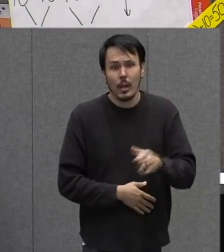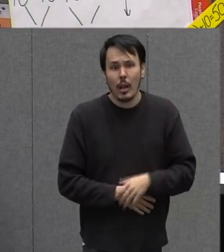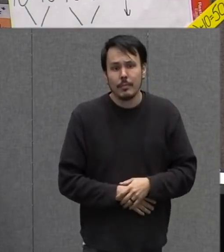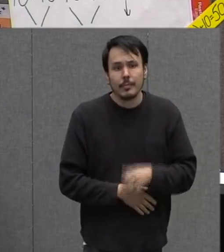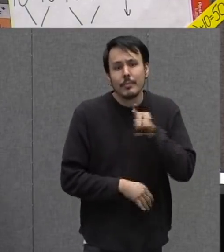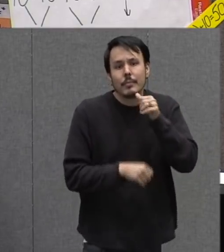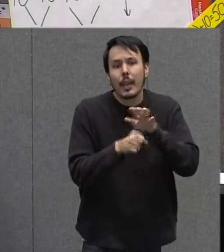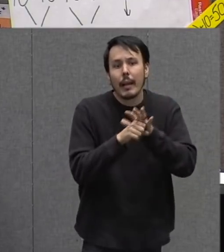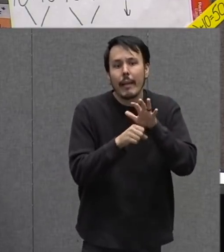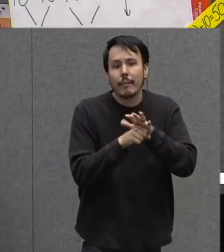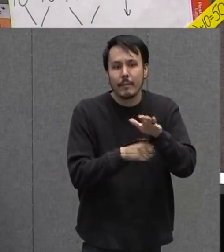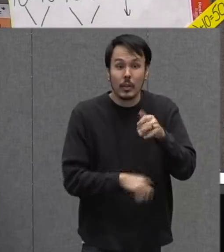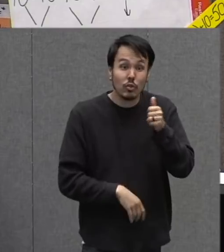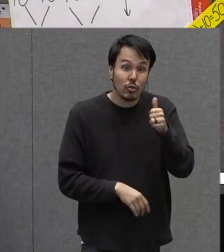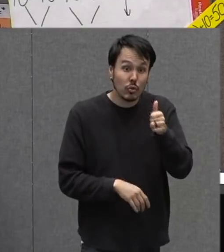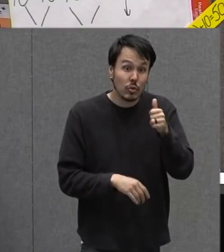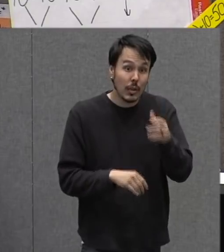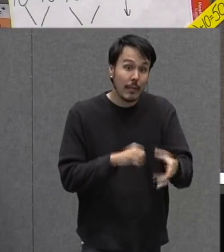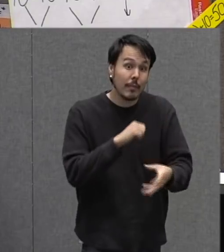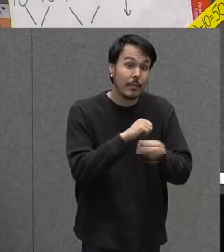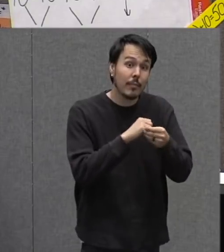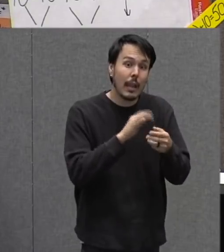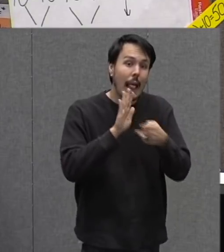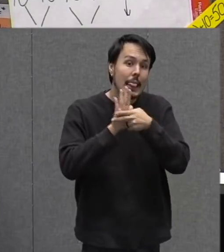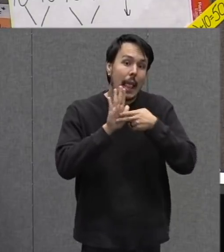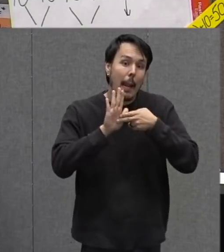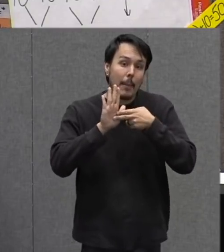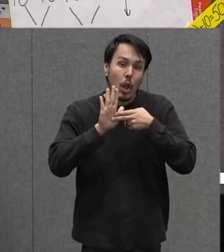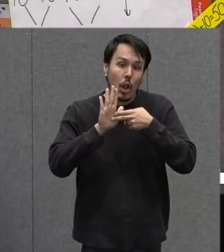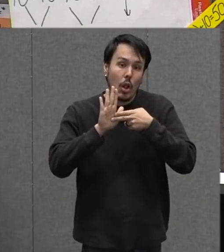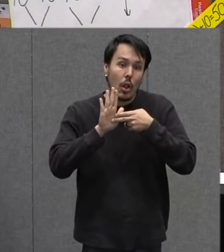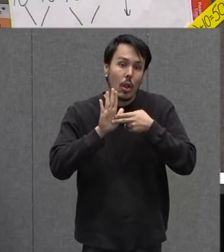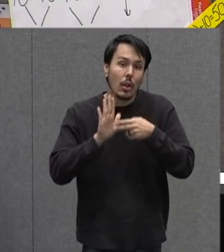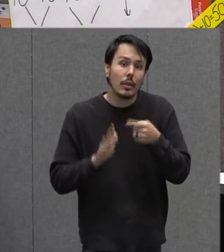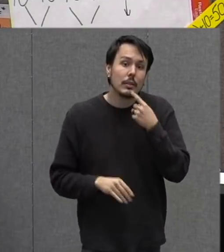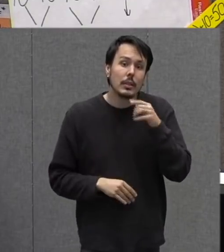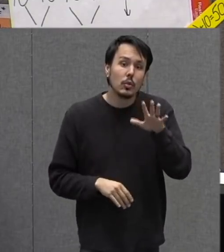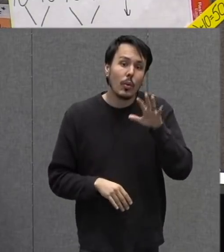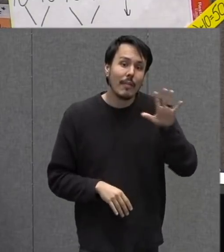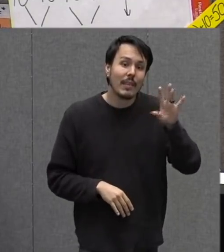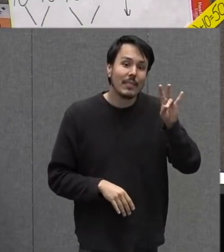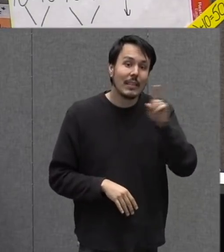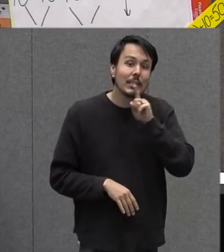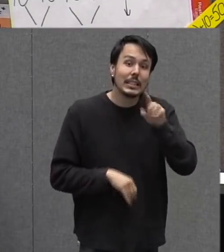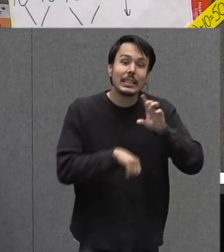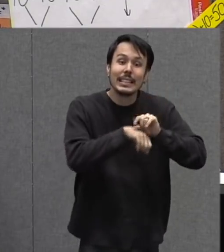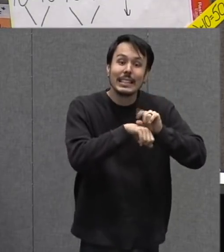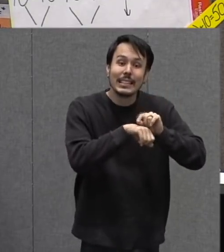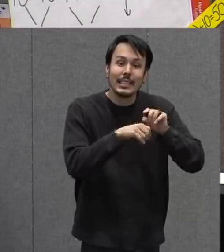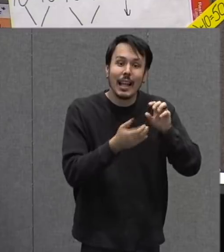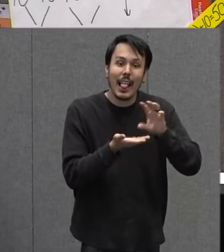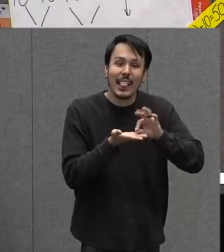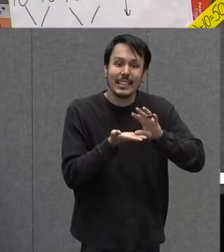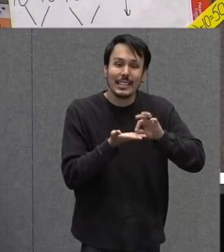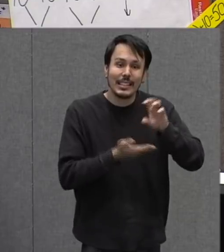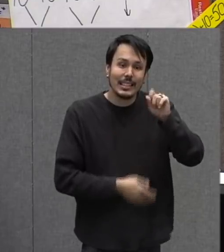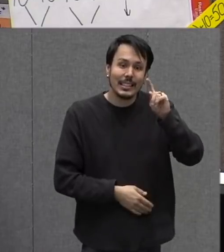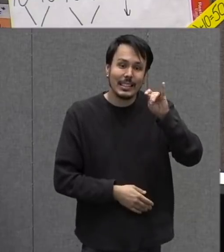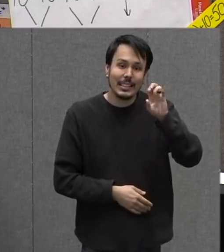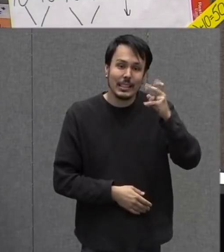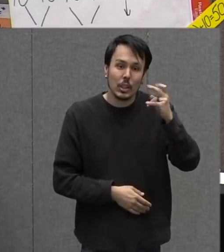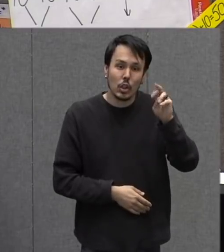doing. But if you put in there a label and label all your numbers of what you're trying to solve, it helps you and it